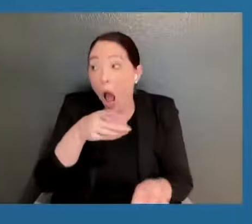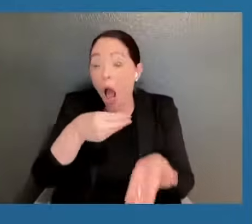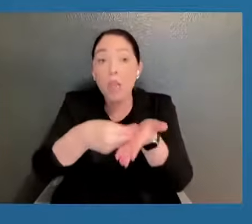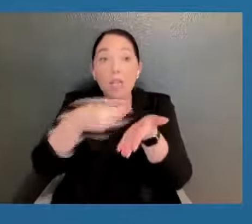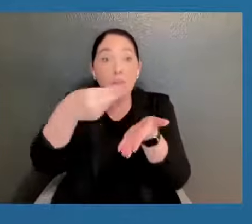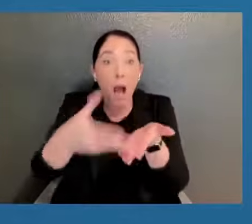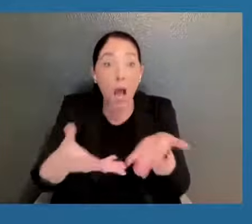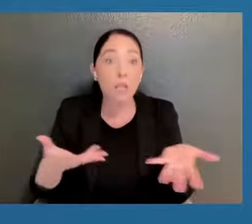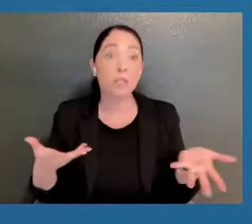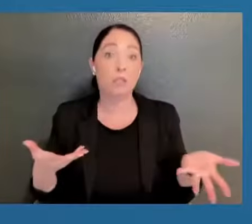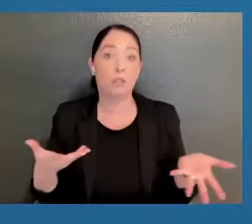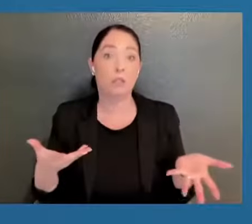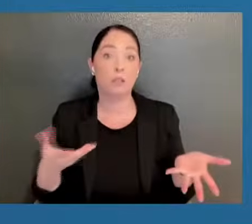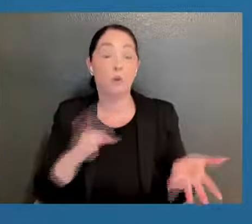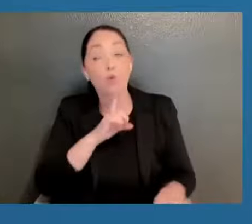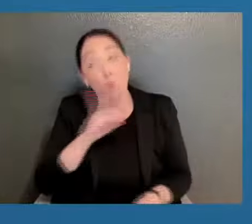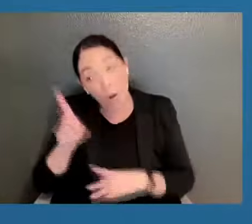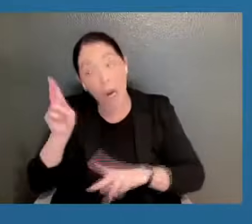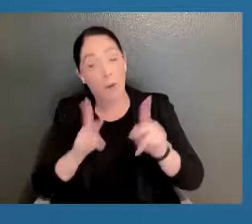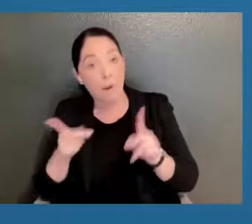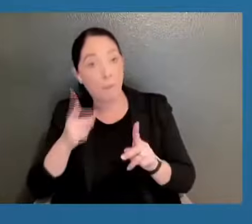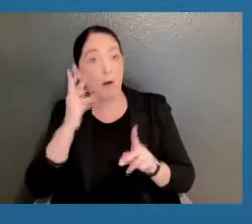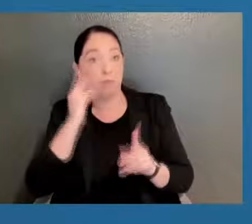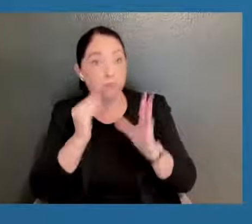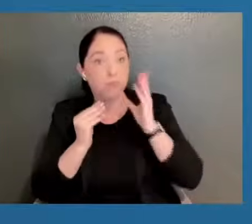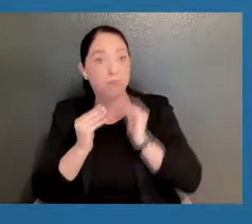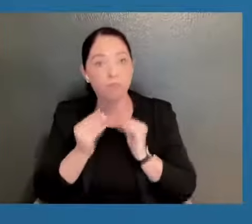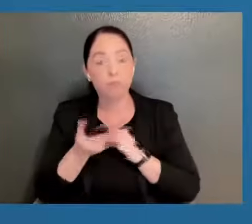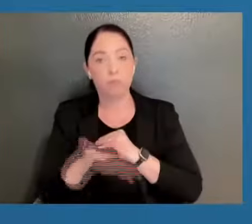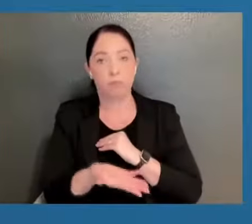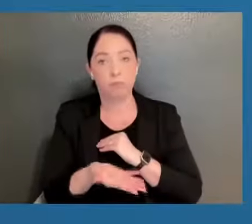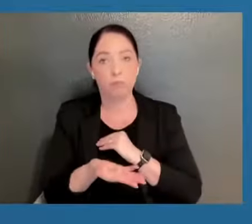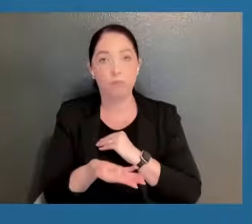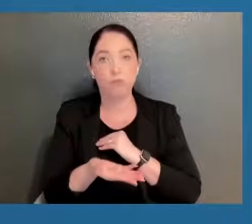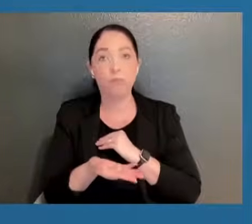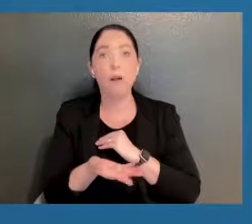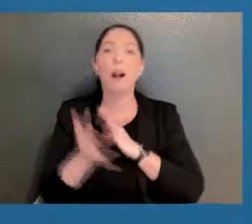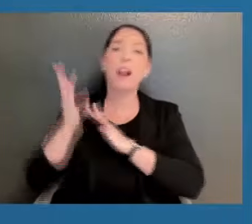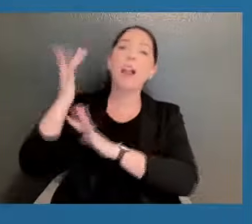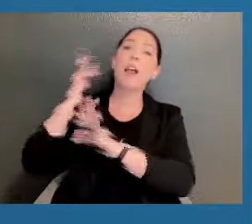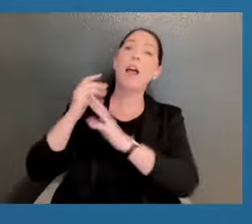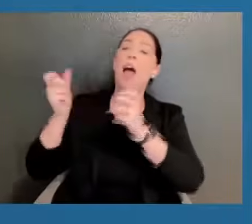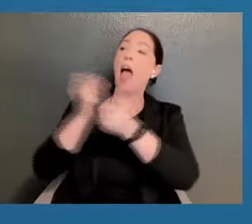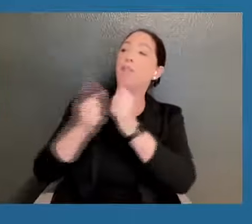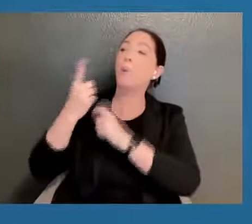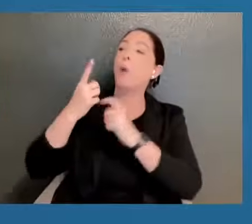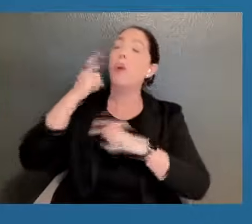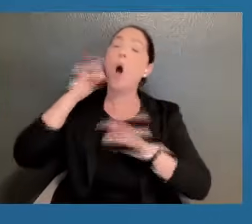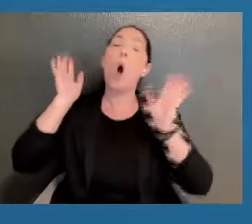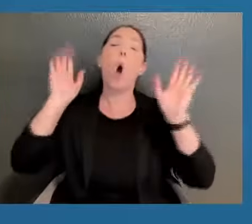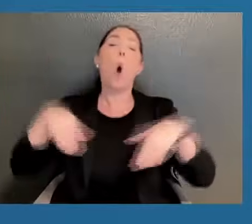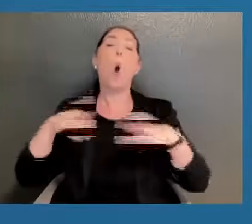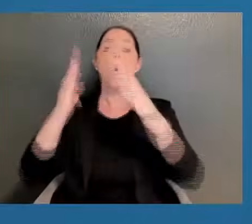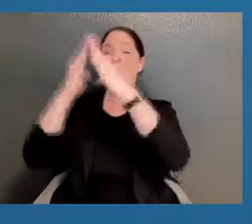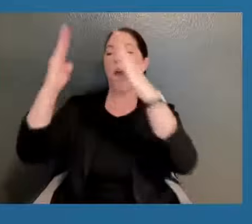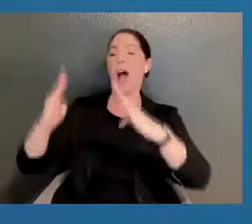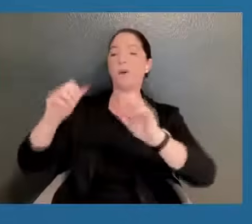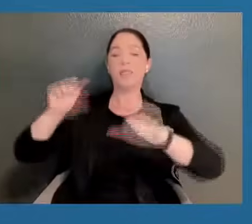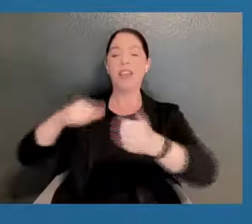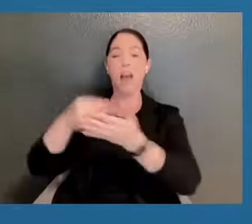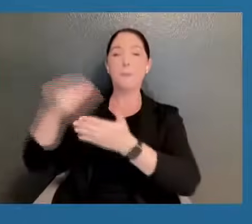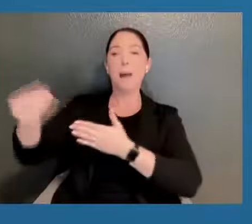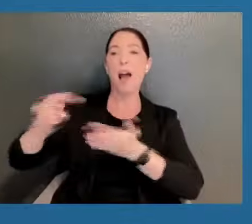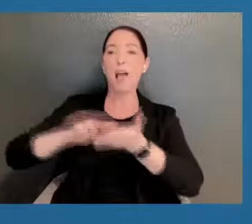people. And there was a time when everybody believed they'd be able to buy a home. That was success, right? That's how you